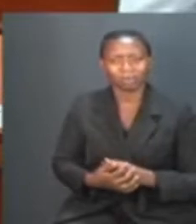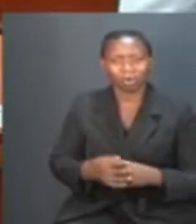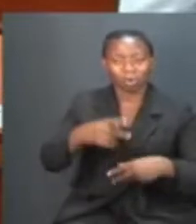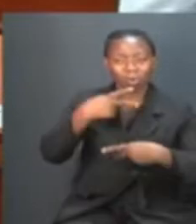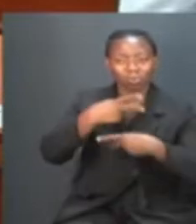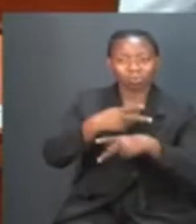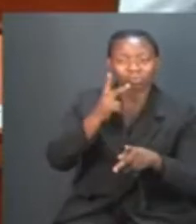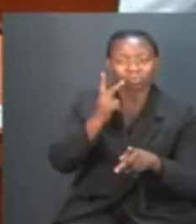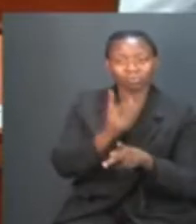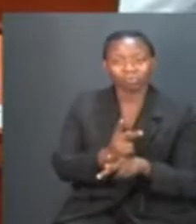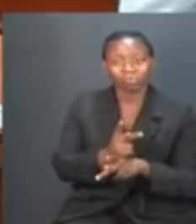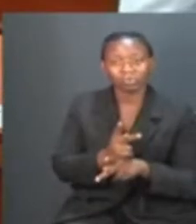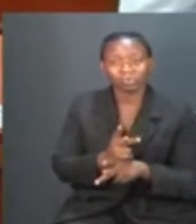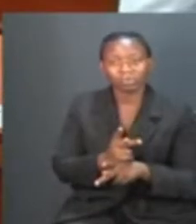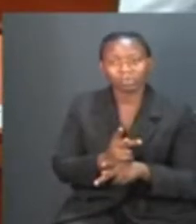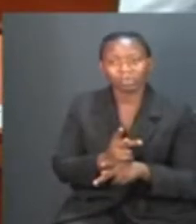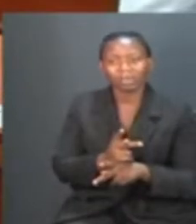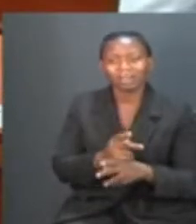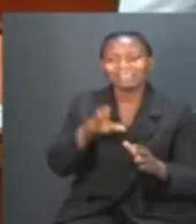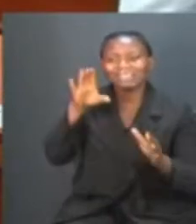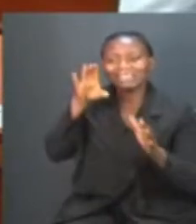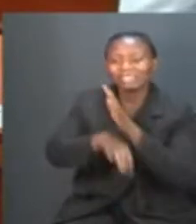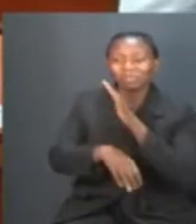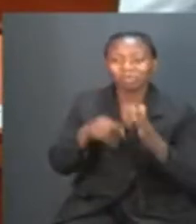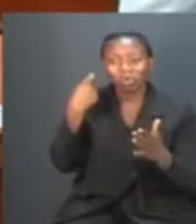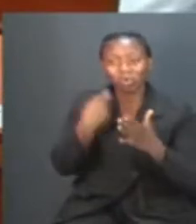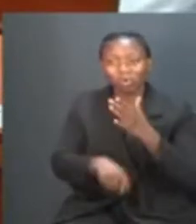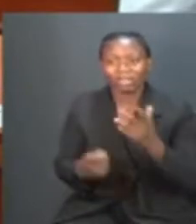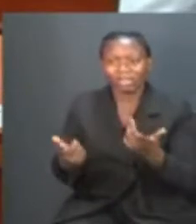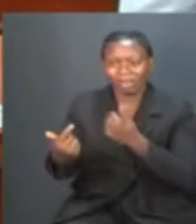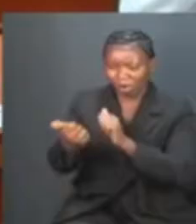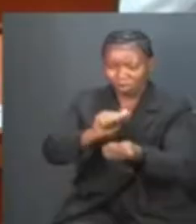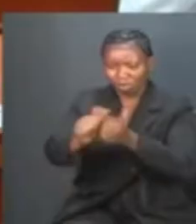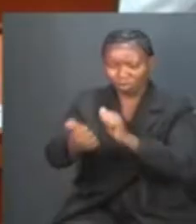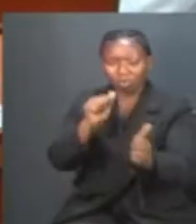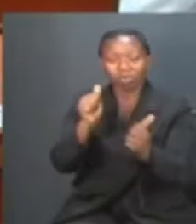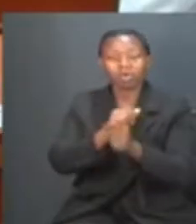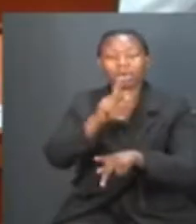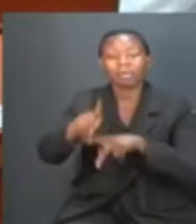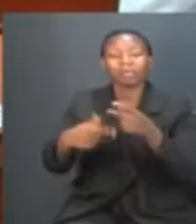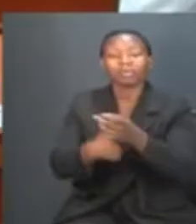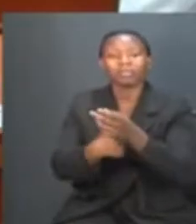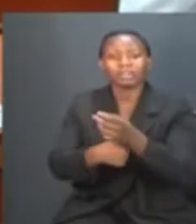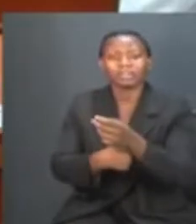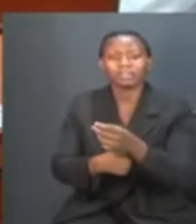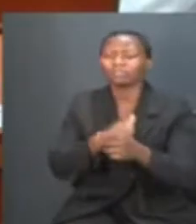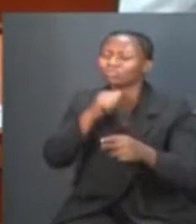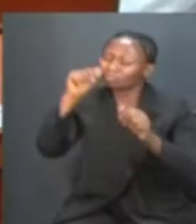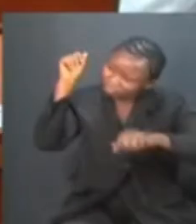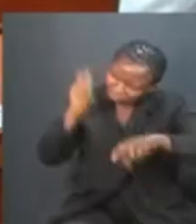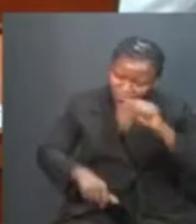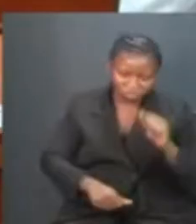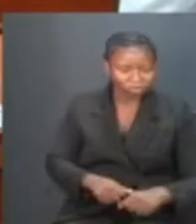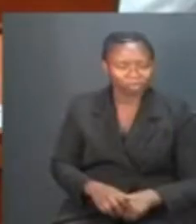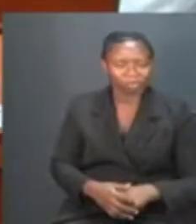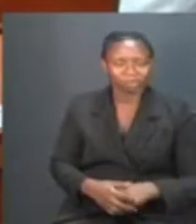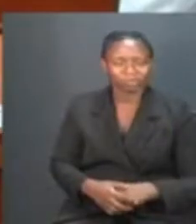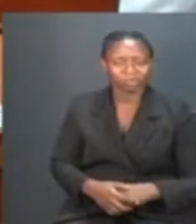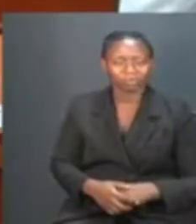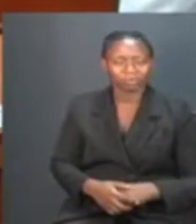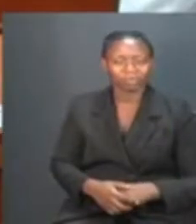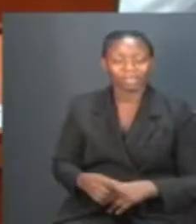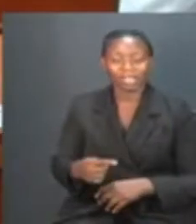produce at cheaper cost and come and compete with them? It is not possible. If